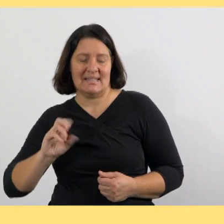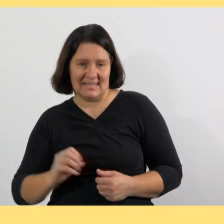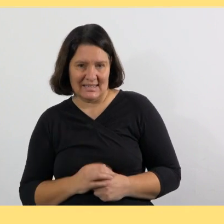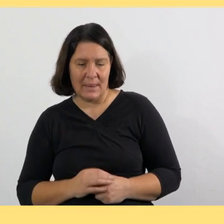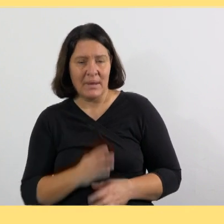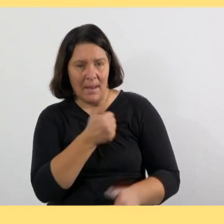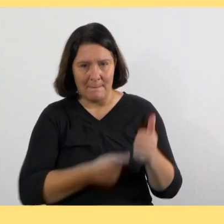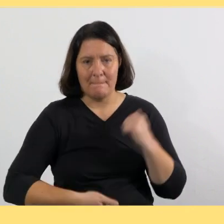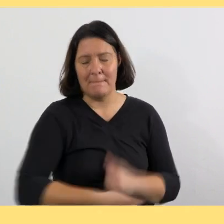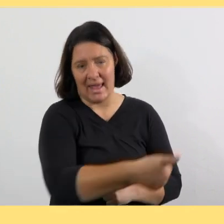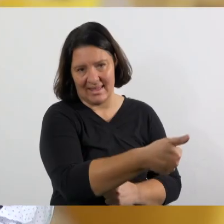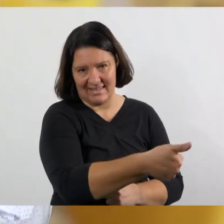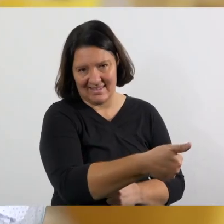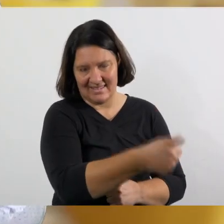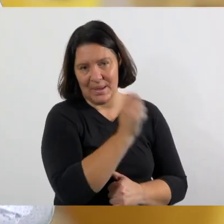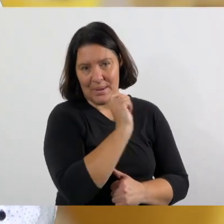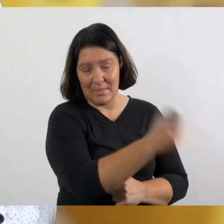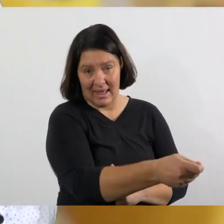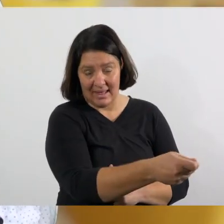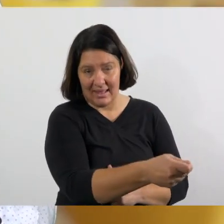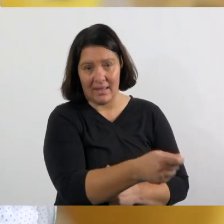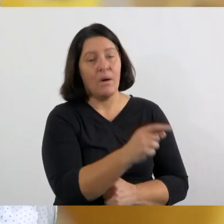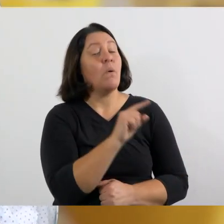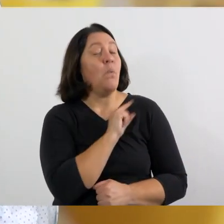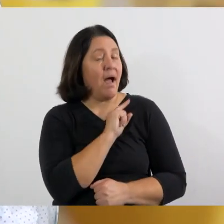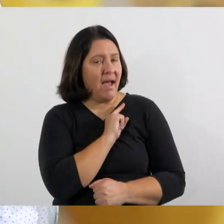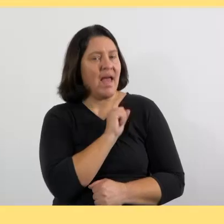can be a refund to our debtors